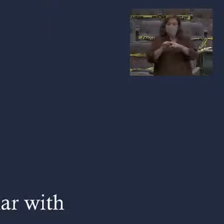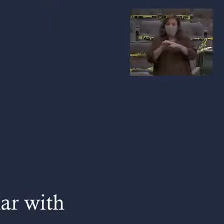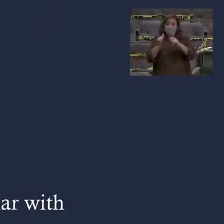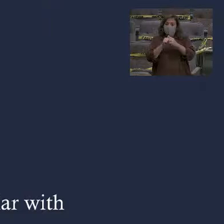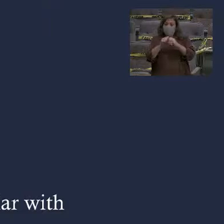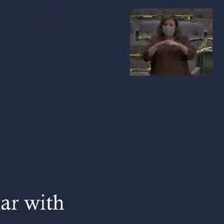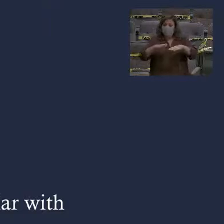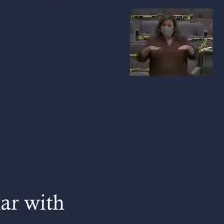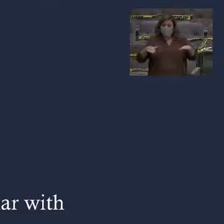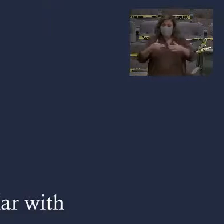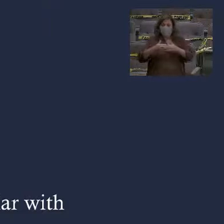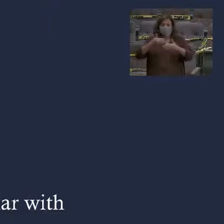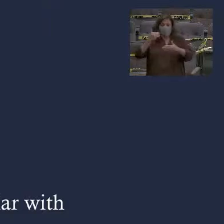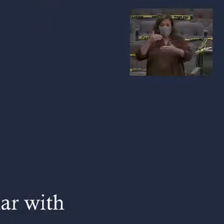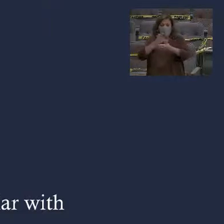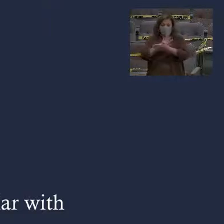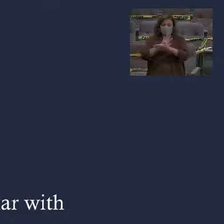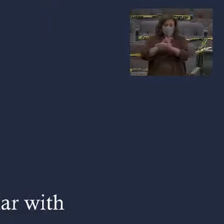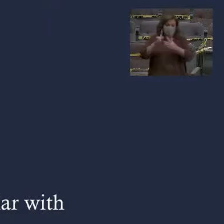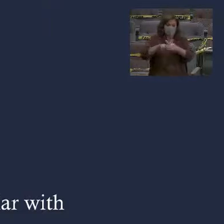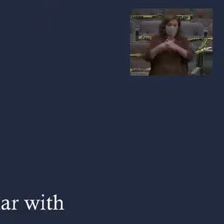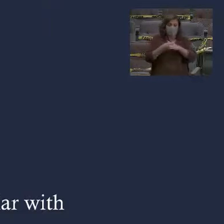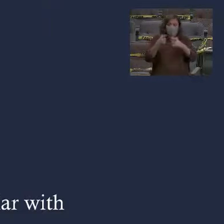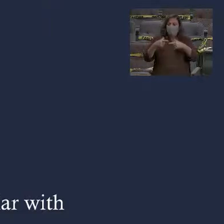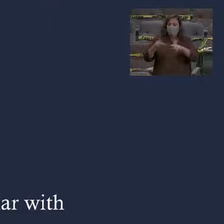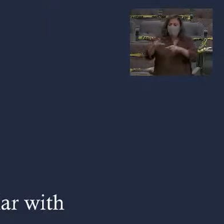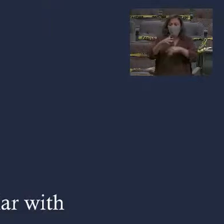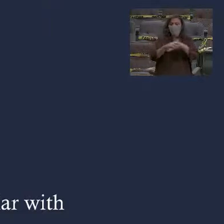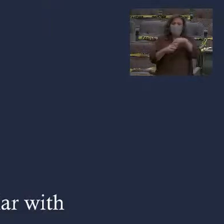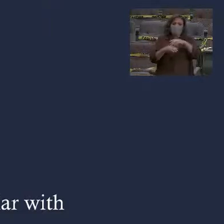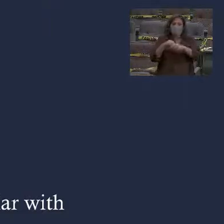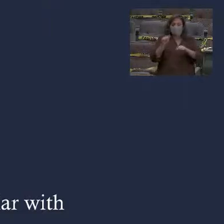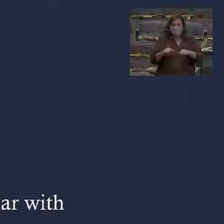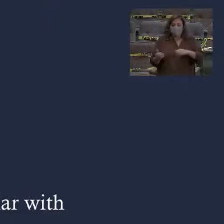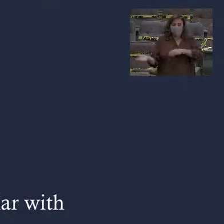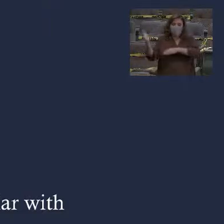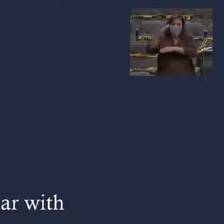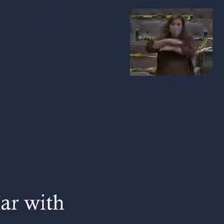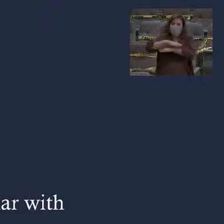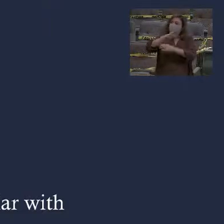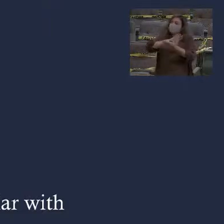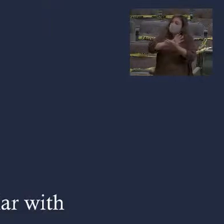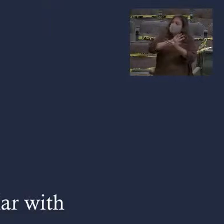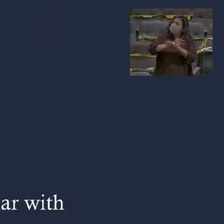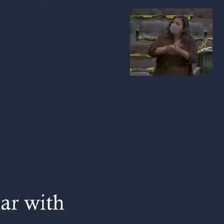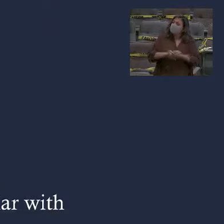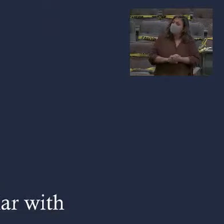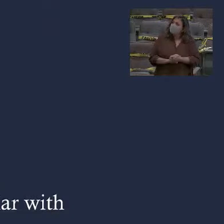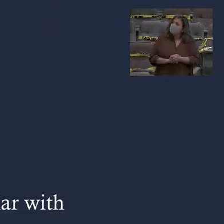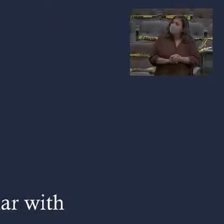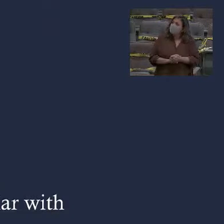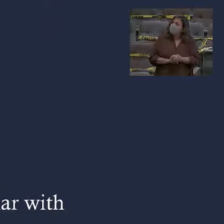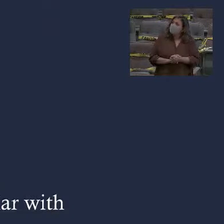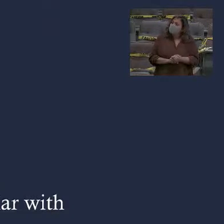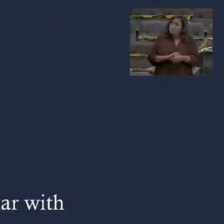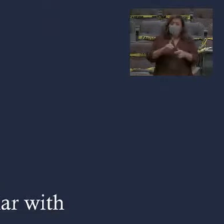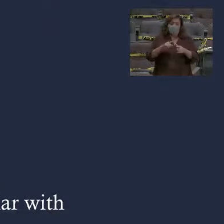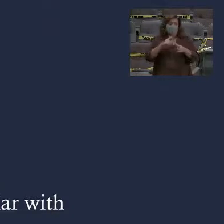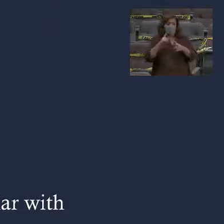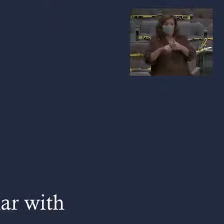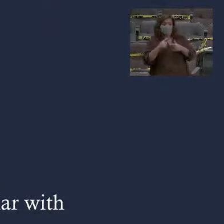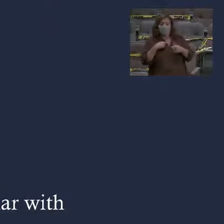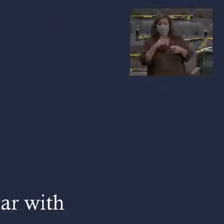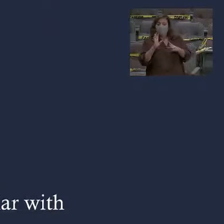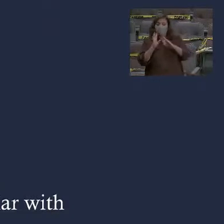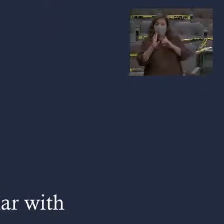school even starts, that feel comfortable to them, that they can keep on all day at school. So then I've talked to some family member, they said, well,